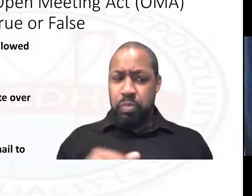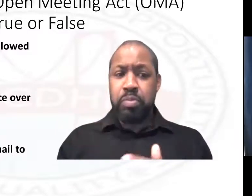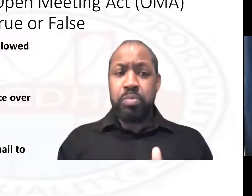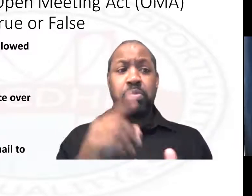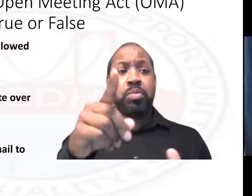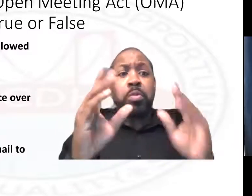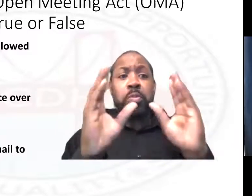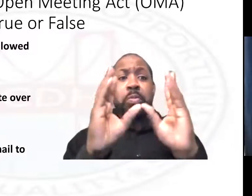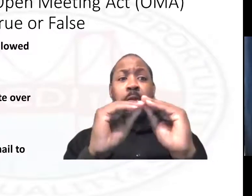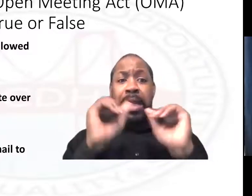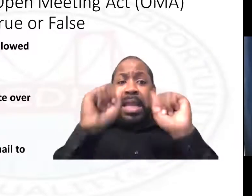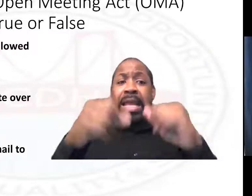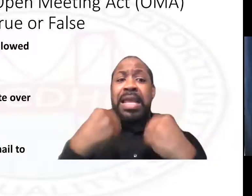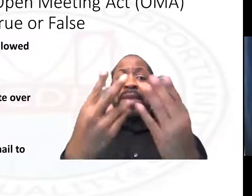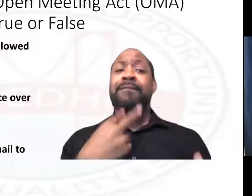And that is true.